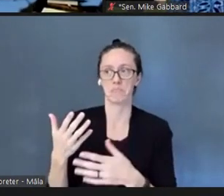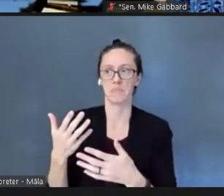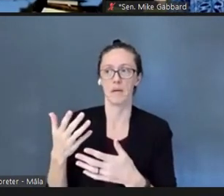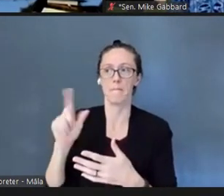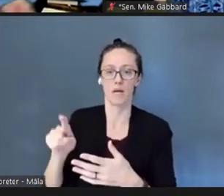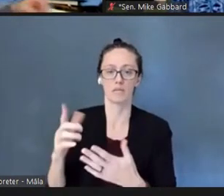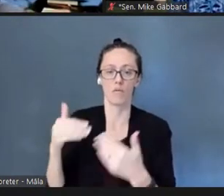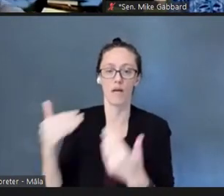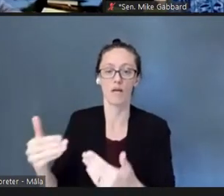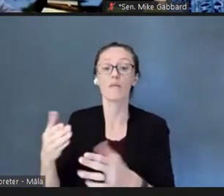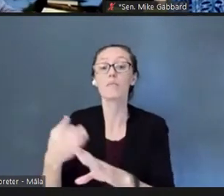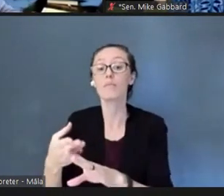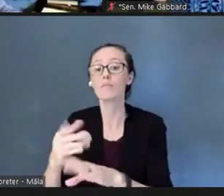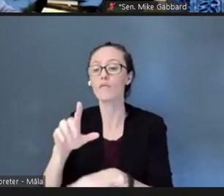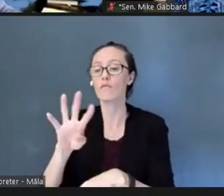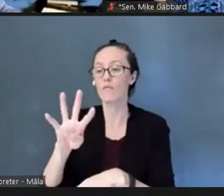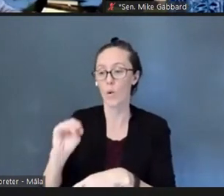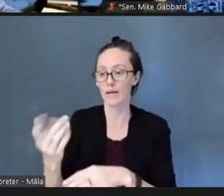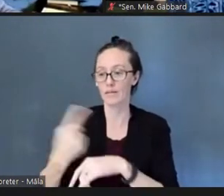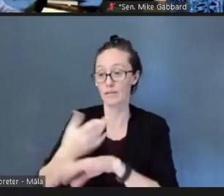of the 2022 regular session.